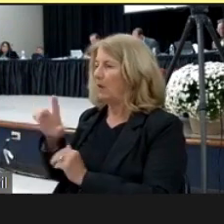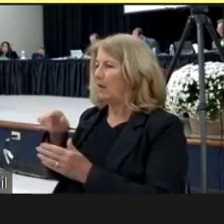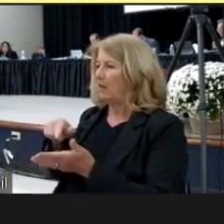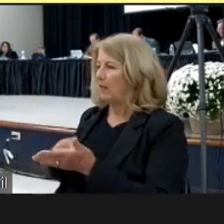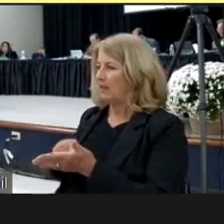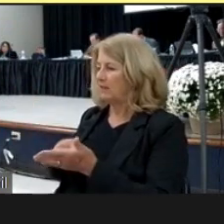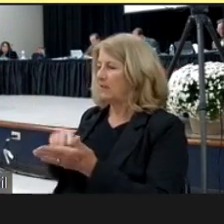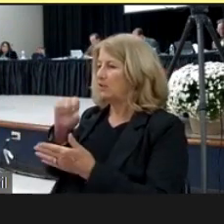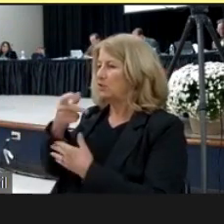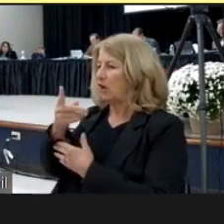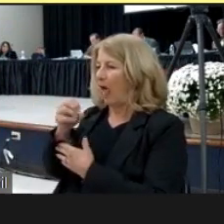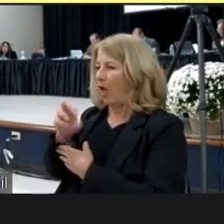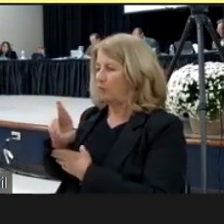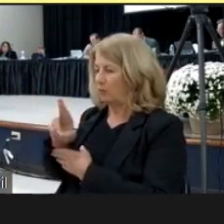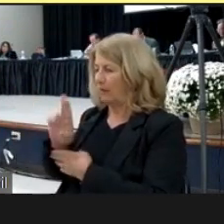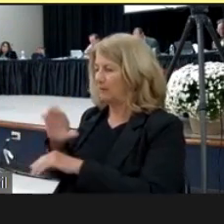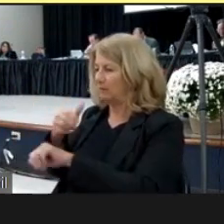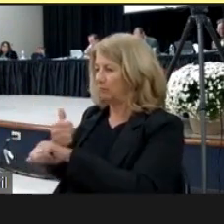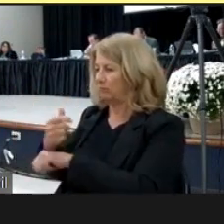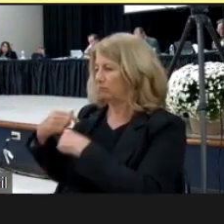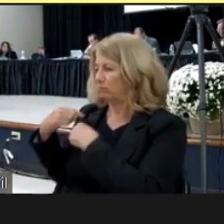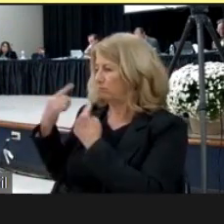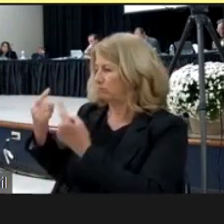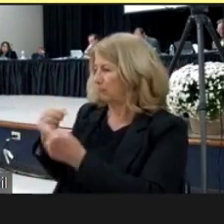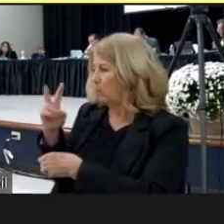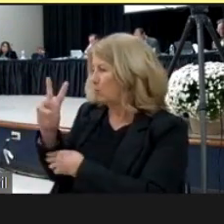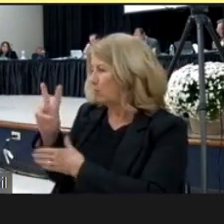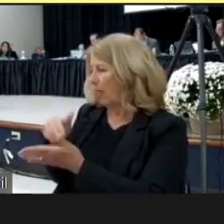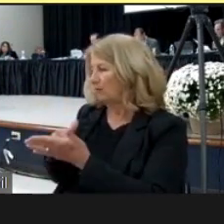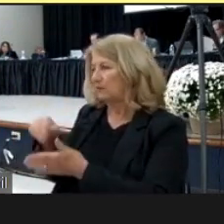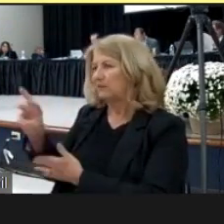shelter that's been in place since 2006.